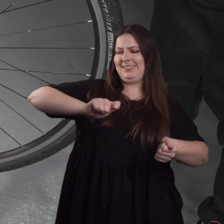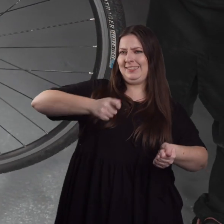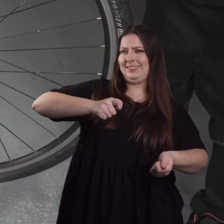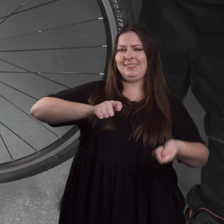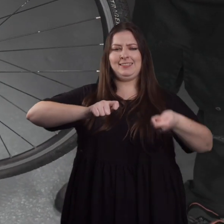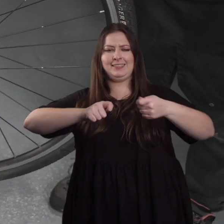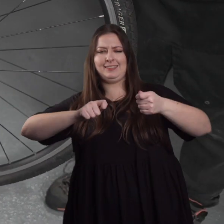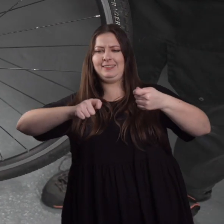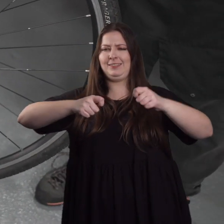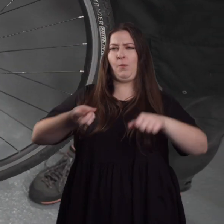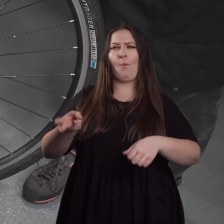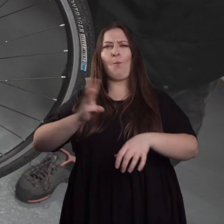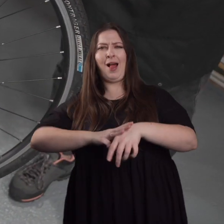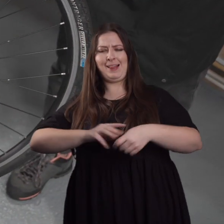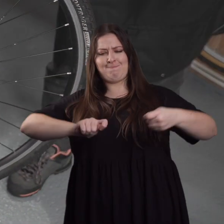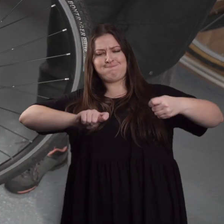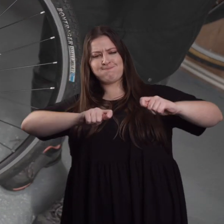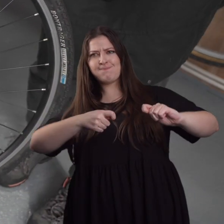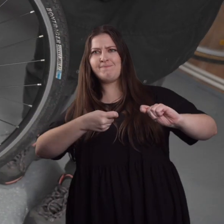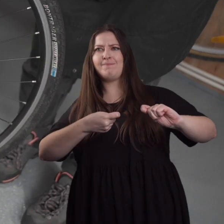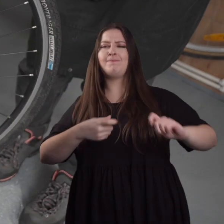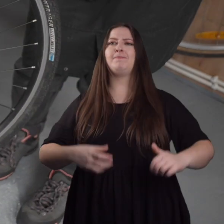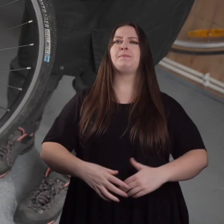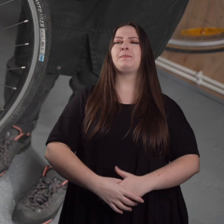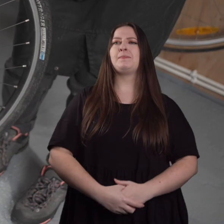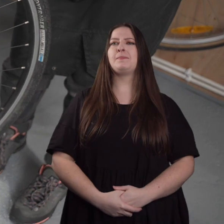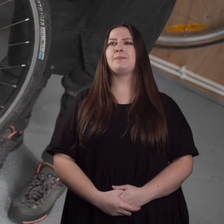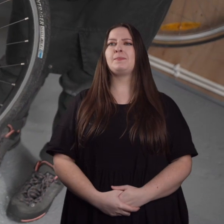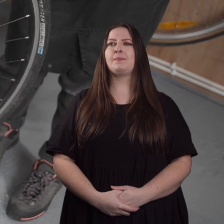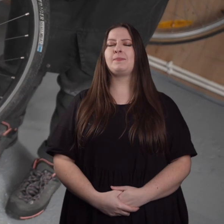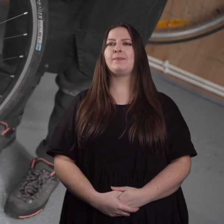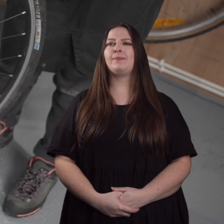Finally, put the wheel into the frame and tighten it well.